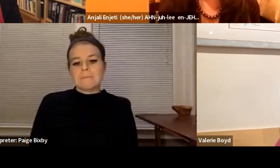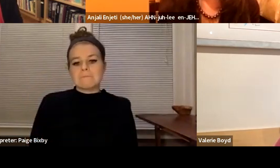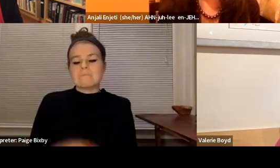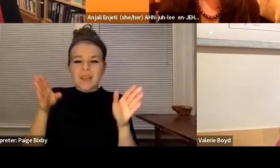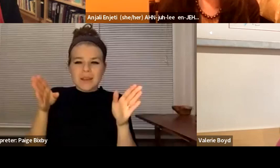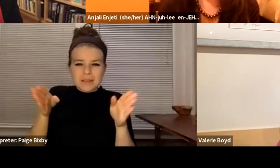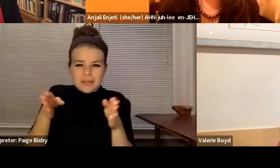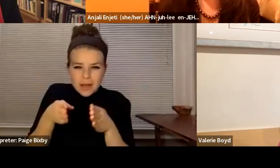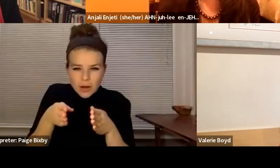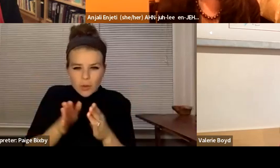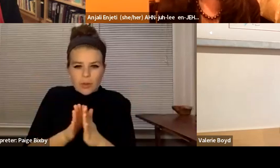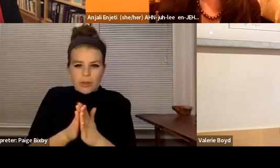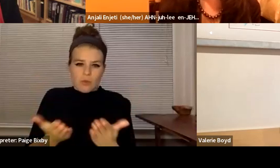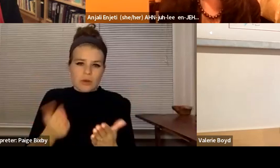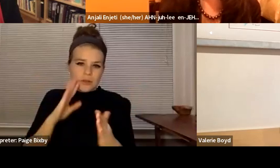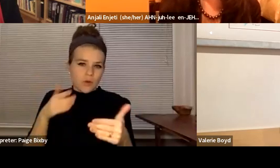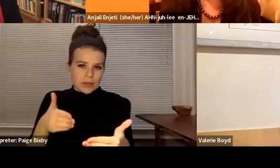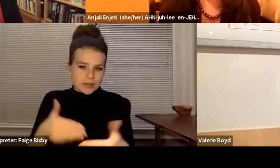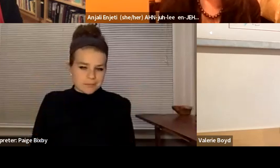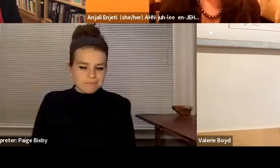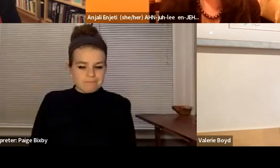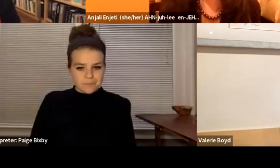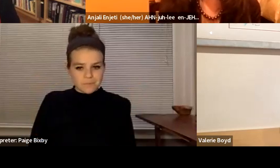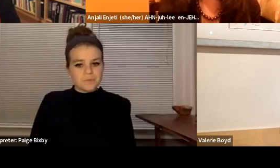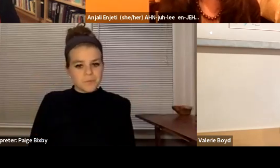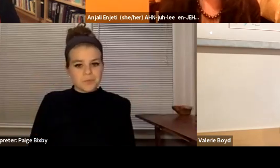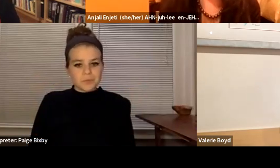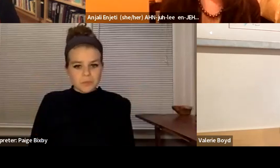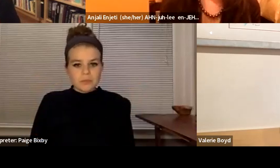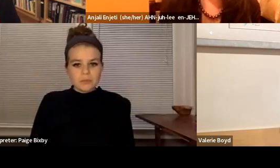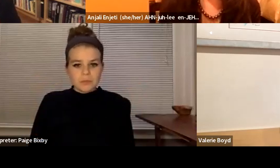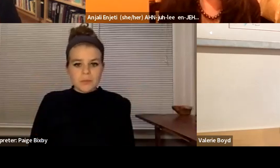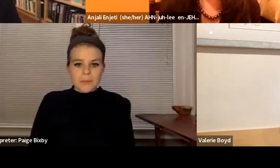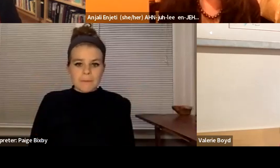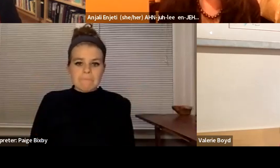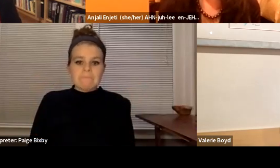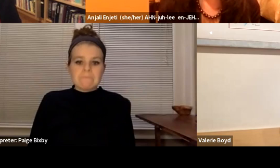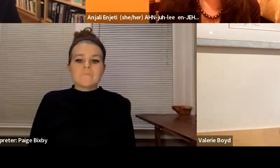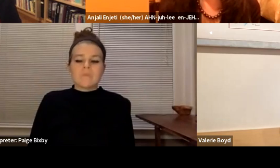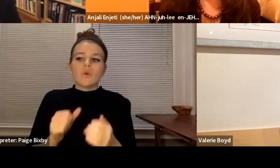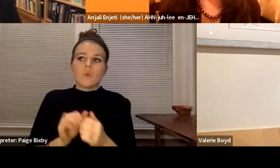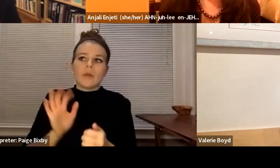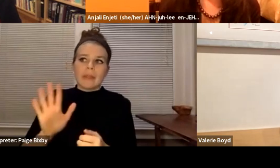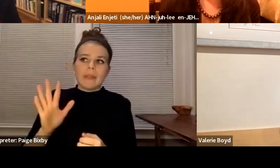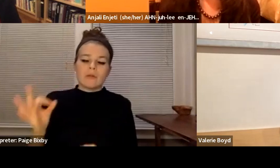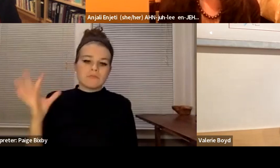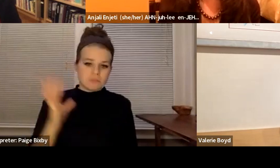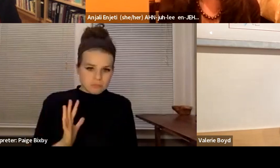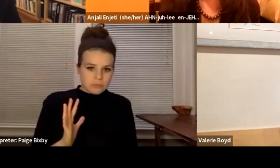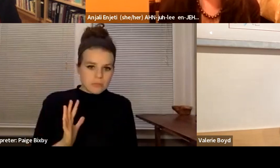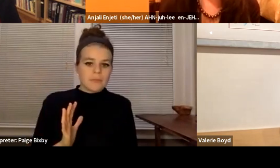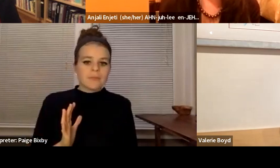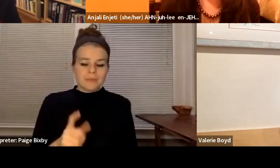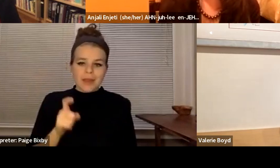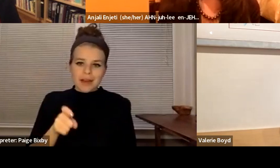narrowing it a bit. And so I, with their input, had